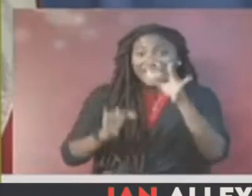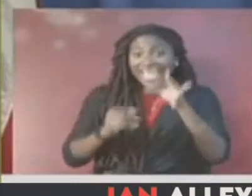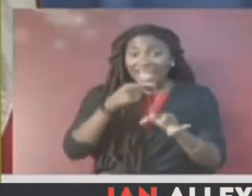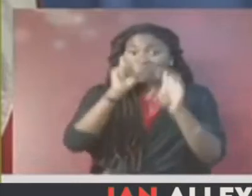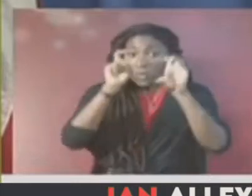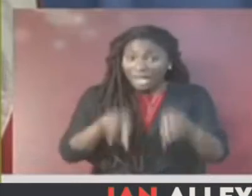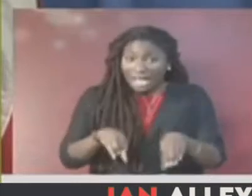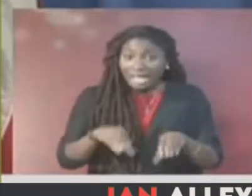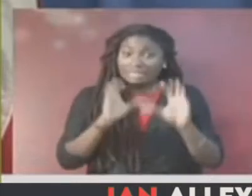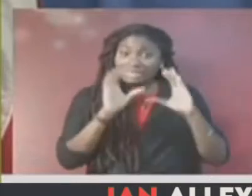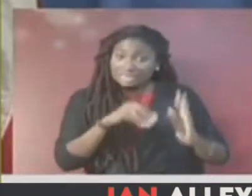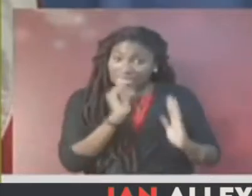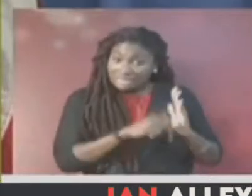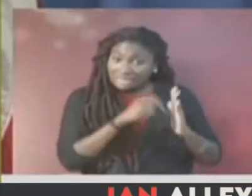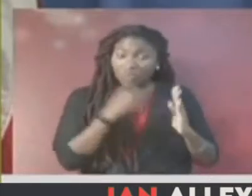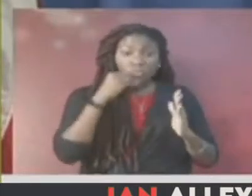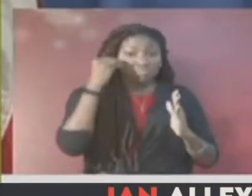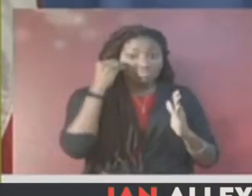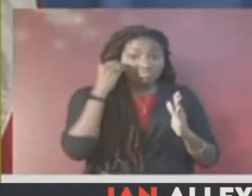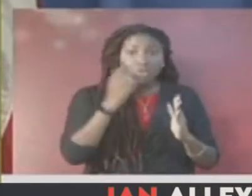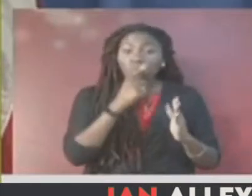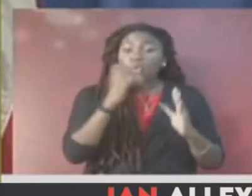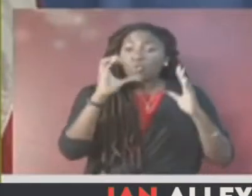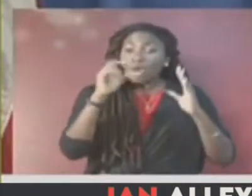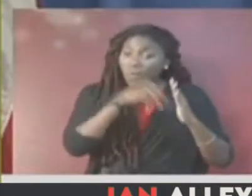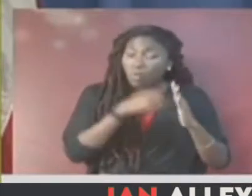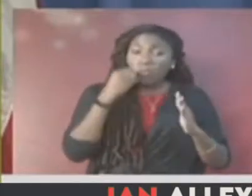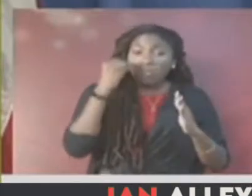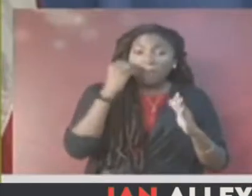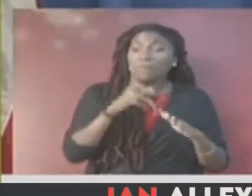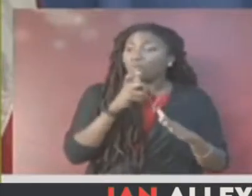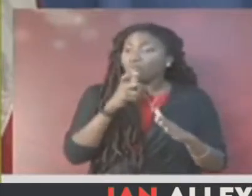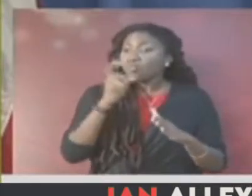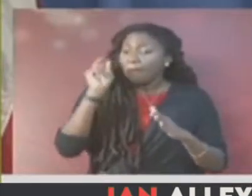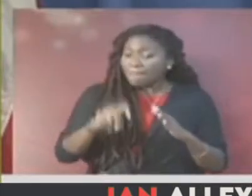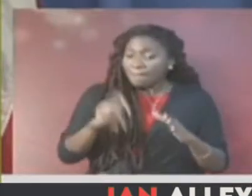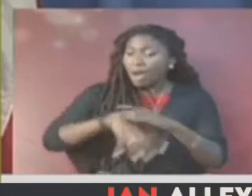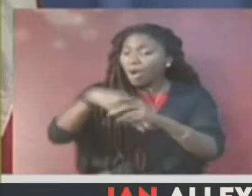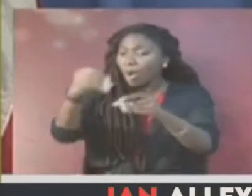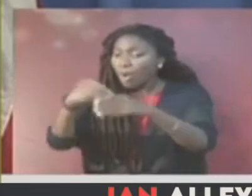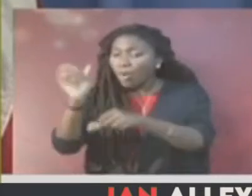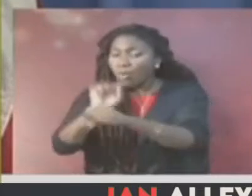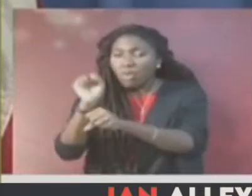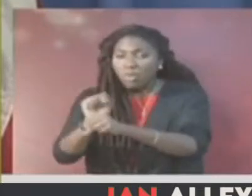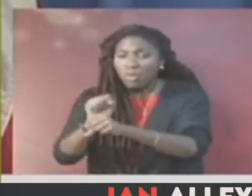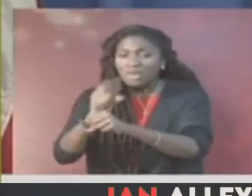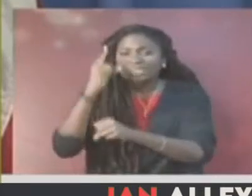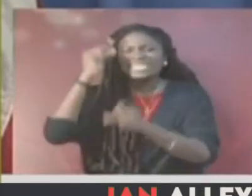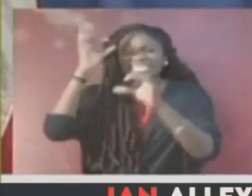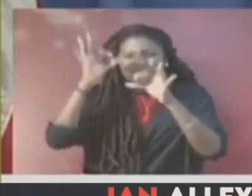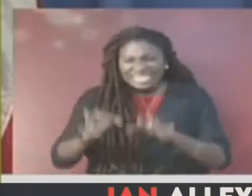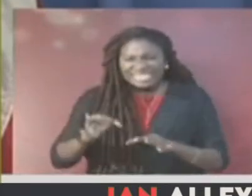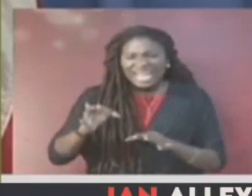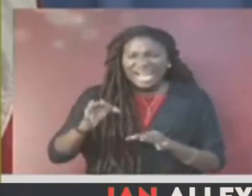in, you know, who work from home, rotating hours. I mean, we would have loved to leave